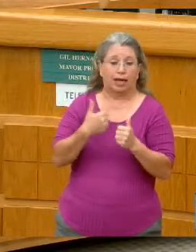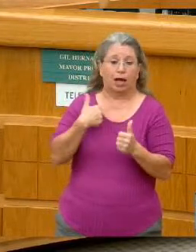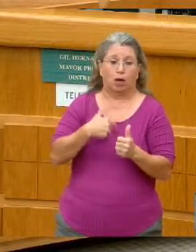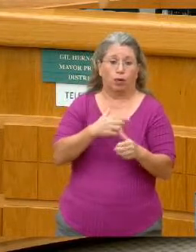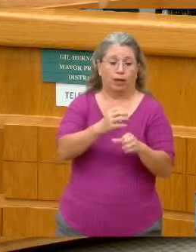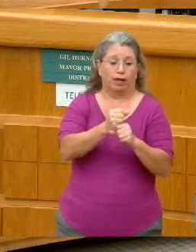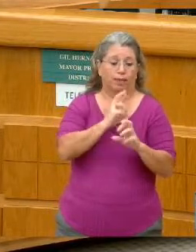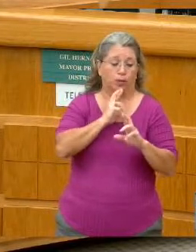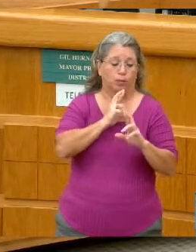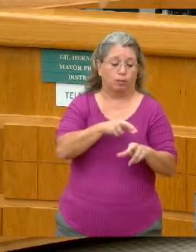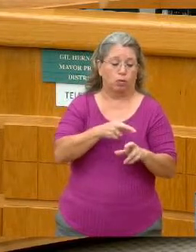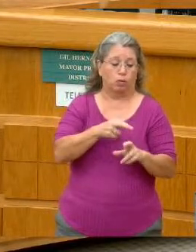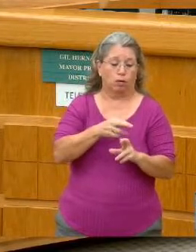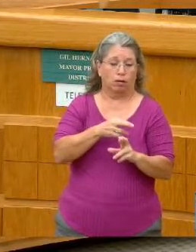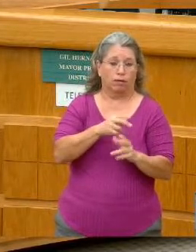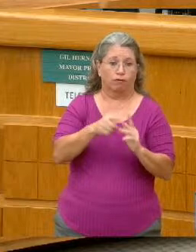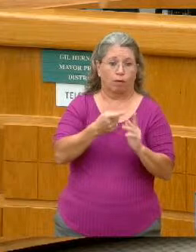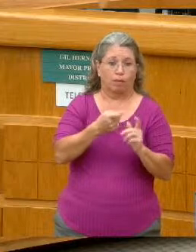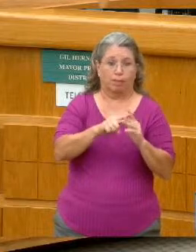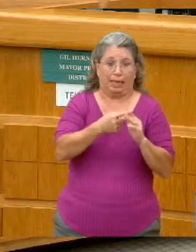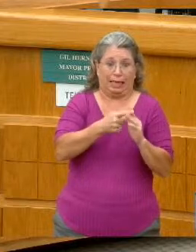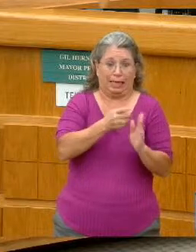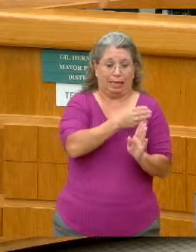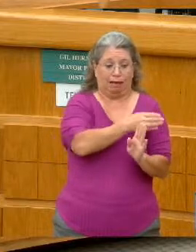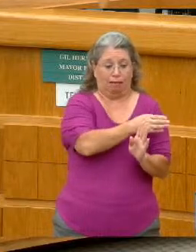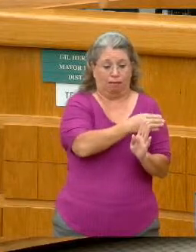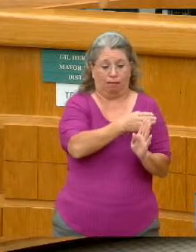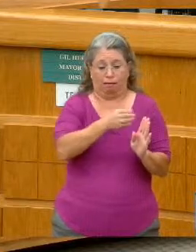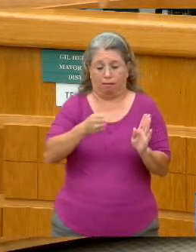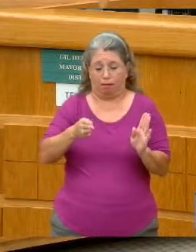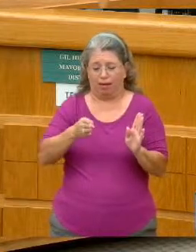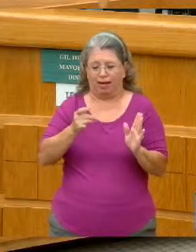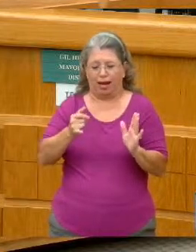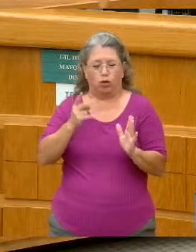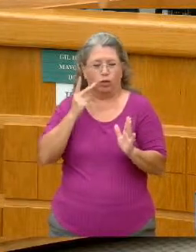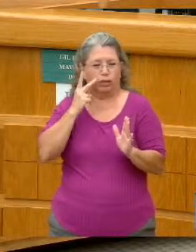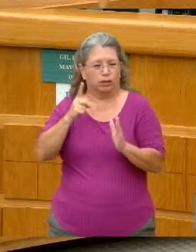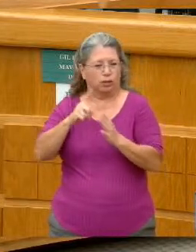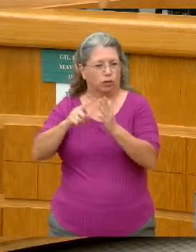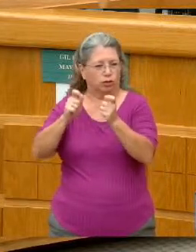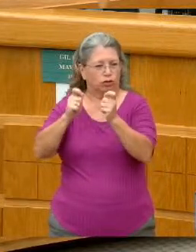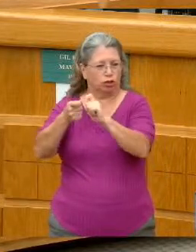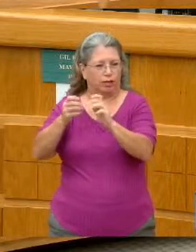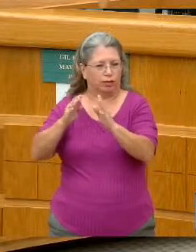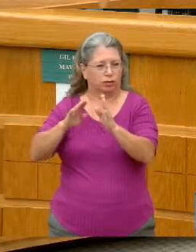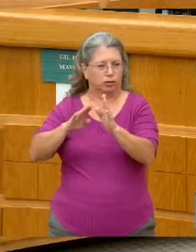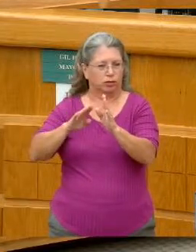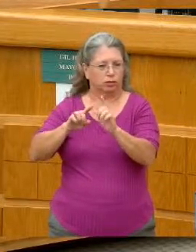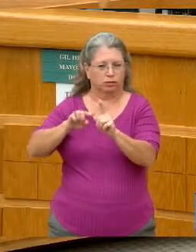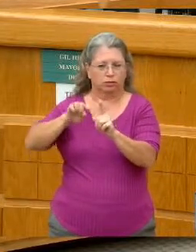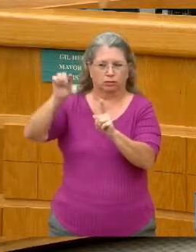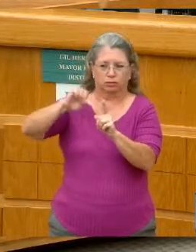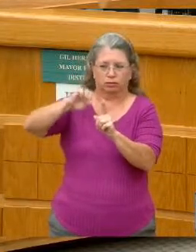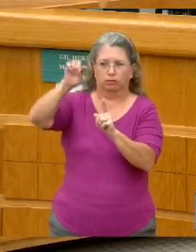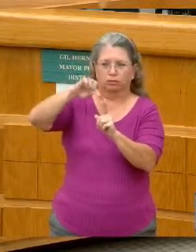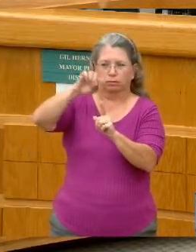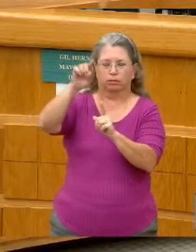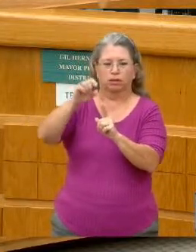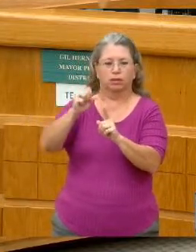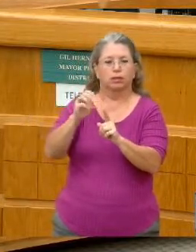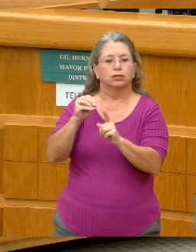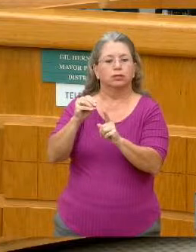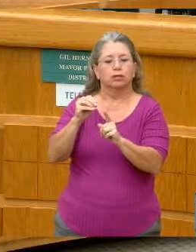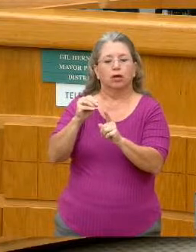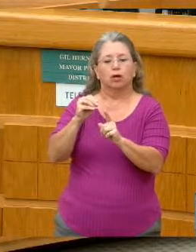beginning of the pandemic. So you get at least a view of what's changing. So we're ending up with more cases on a particular